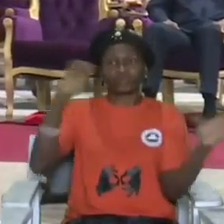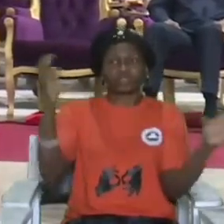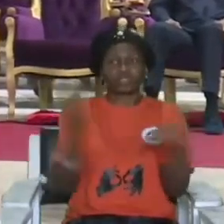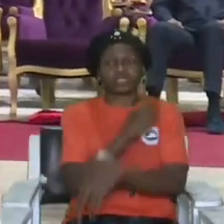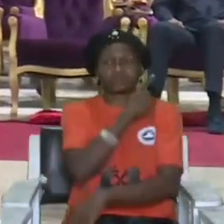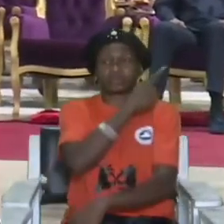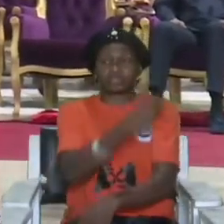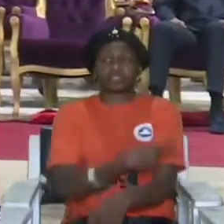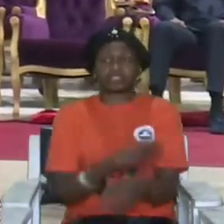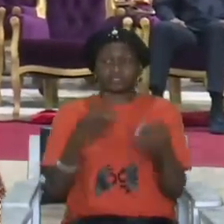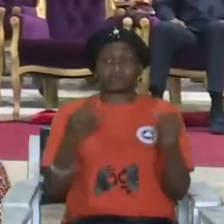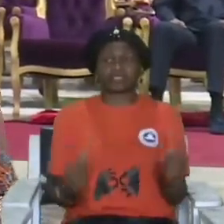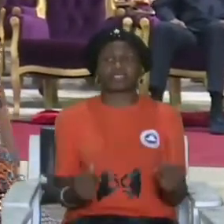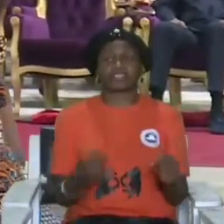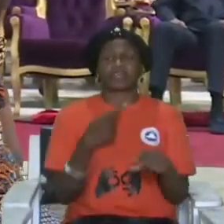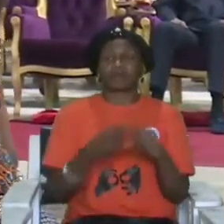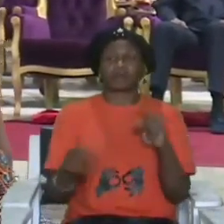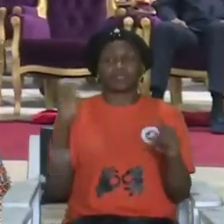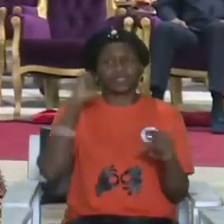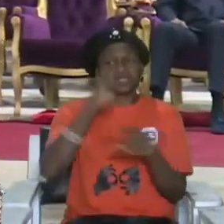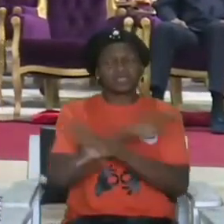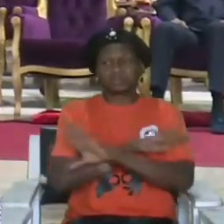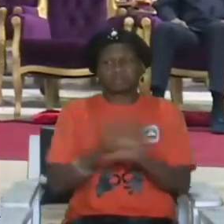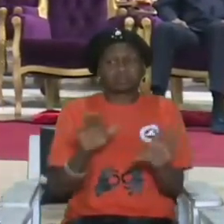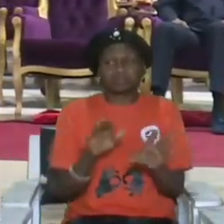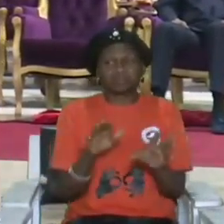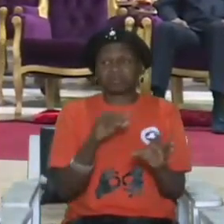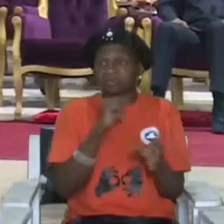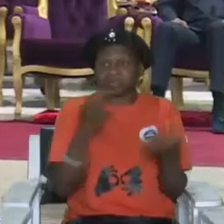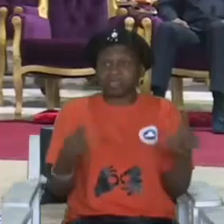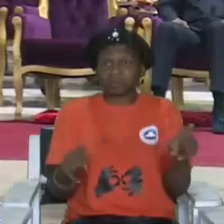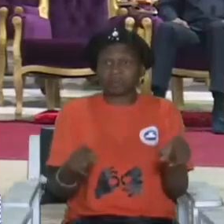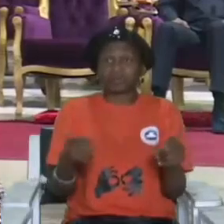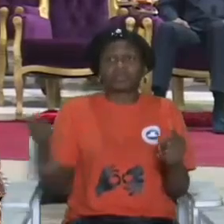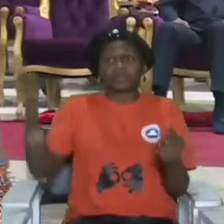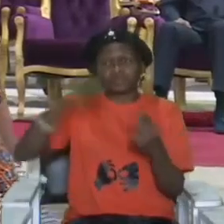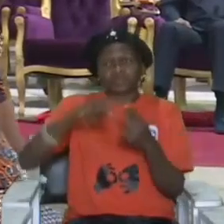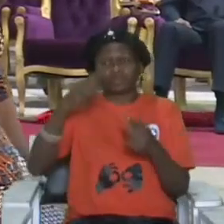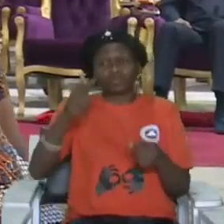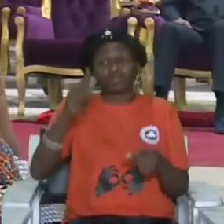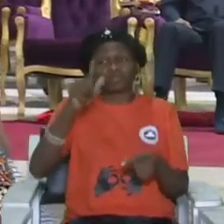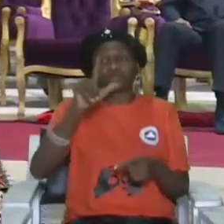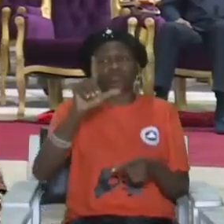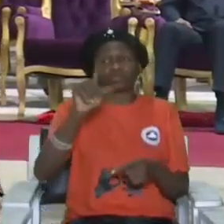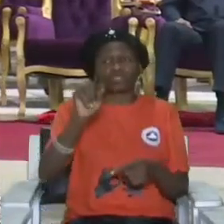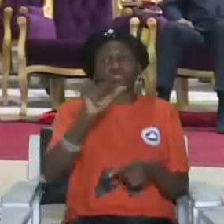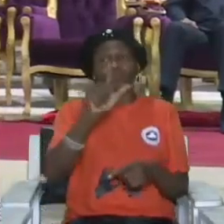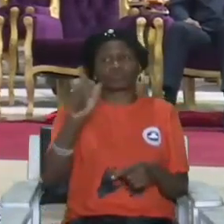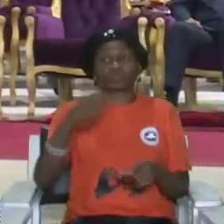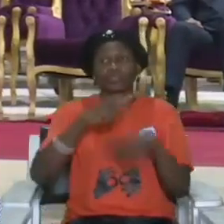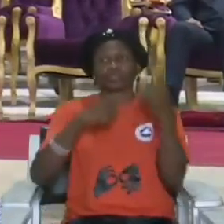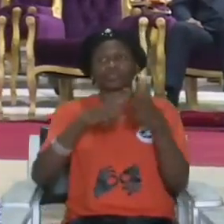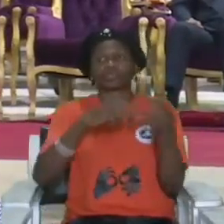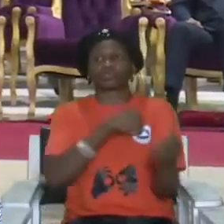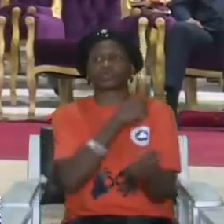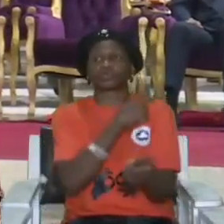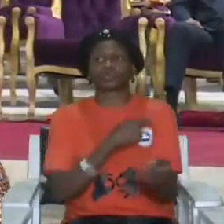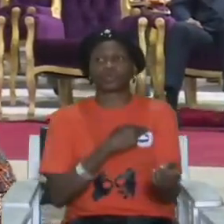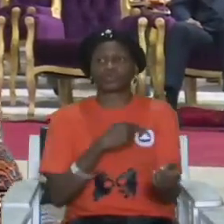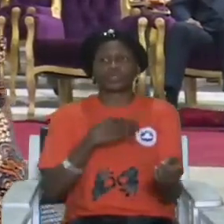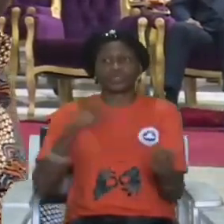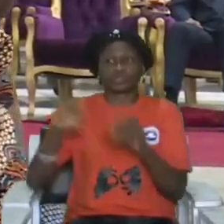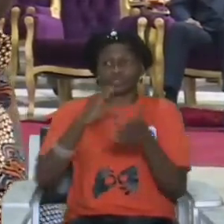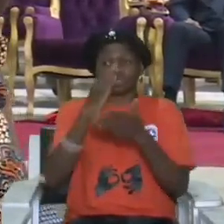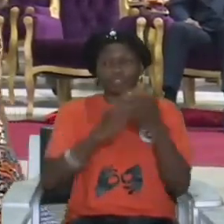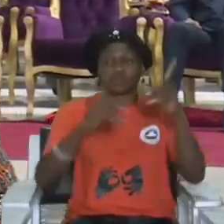take in immediately. But I didn't. Year 2021, we went to hospital and run some